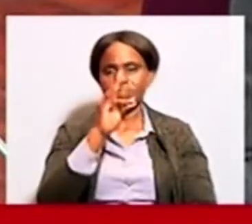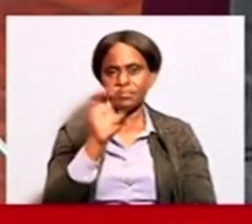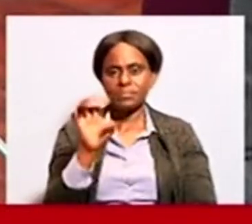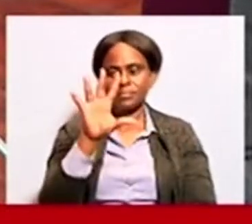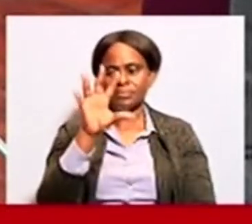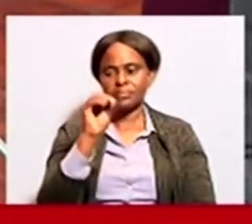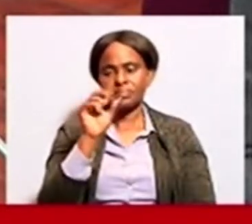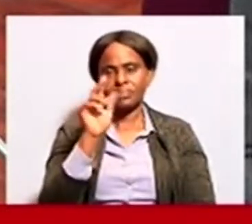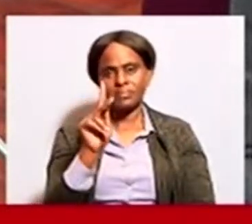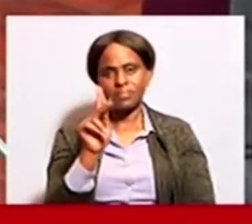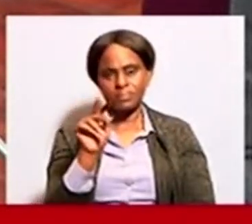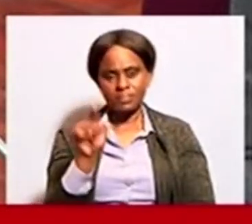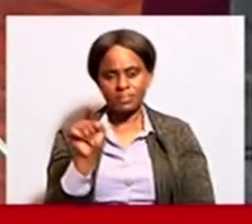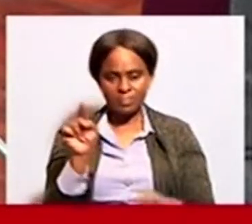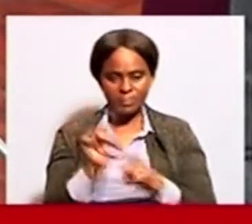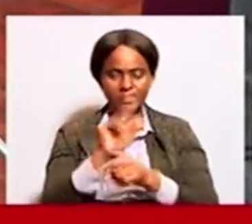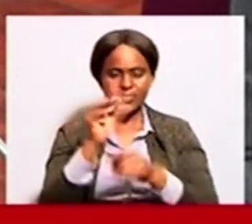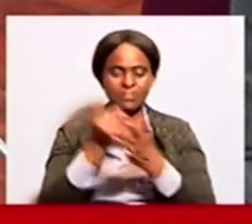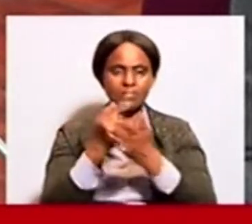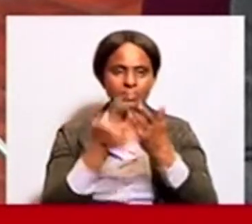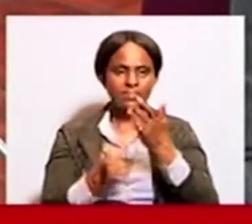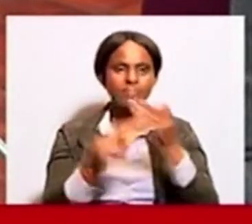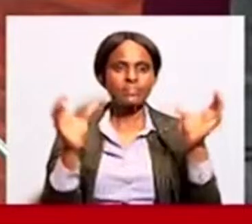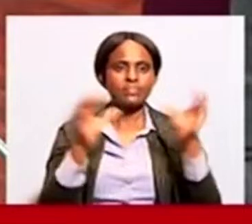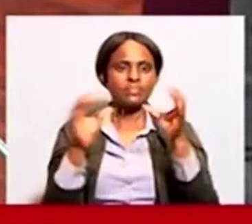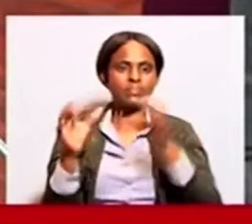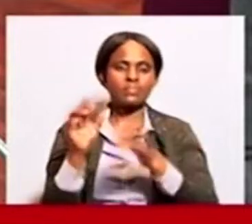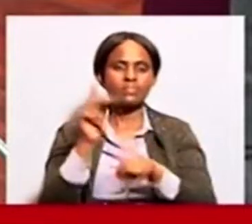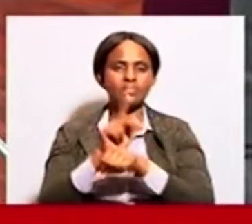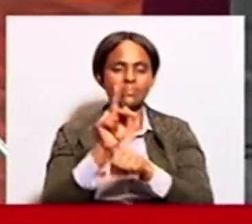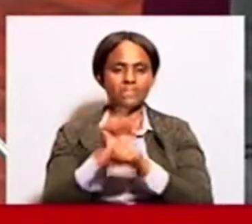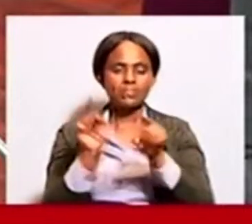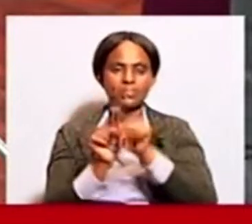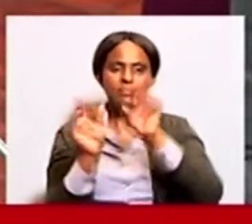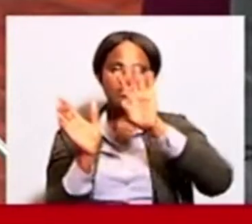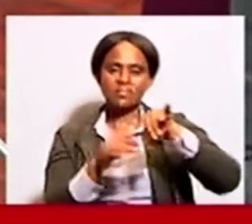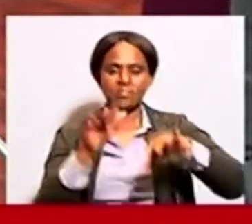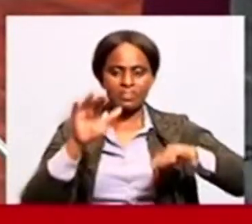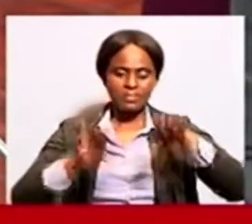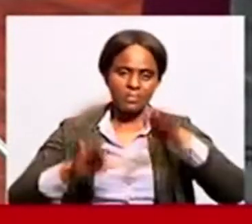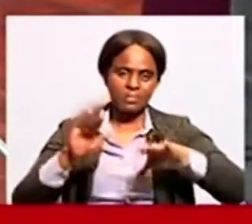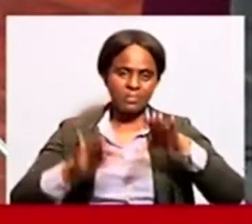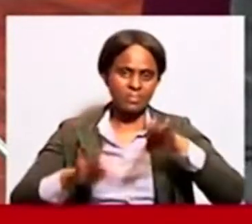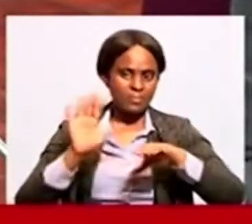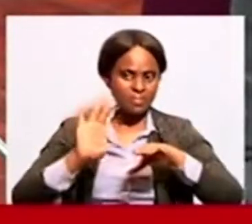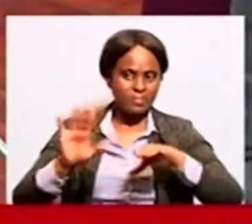1,220,750 kwacha was varied to community projects, leaving a balance of